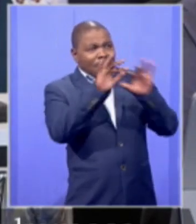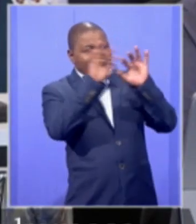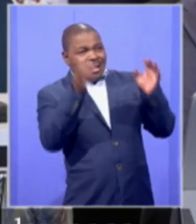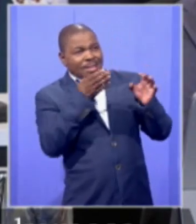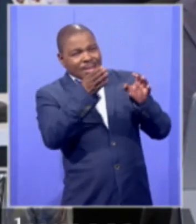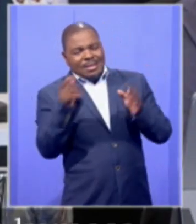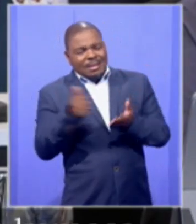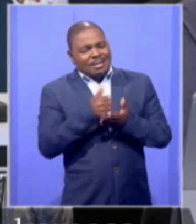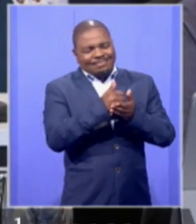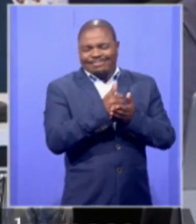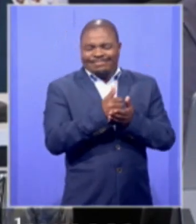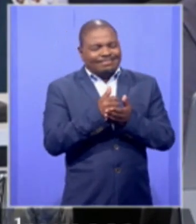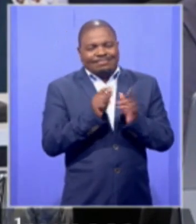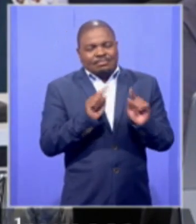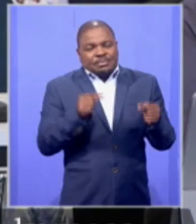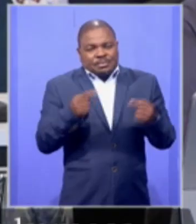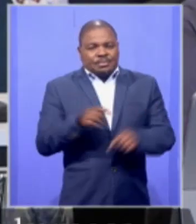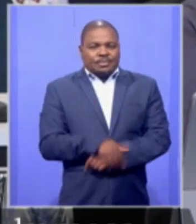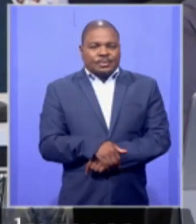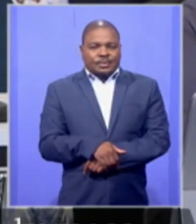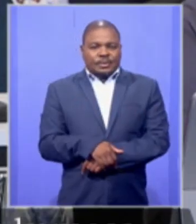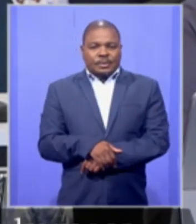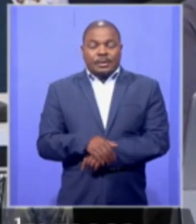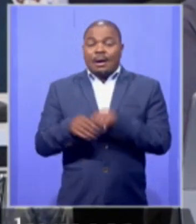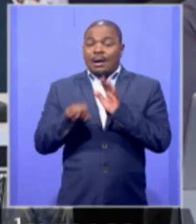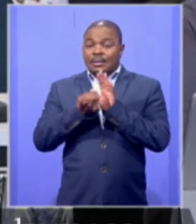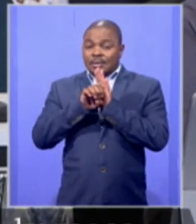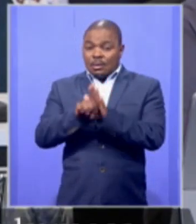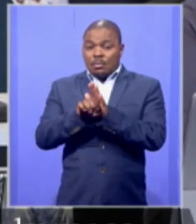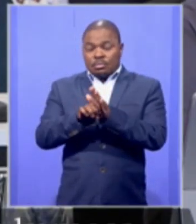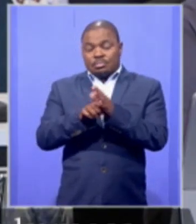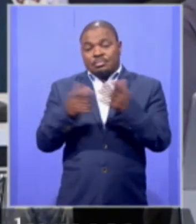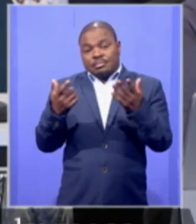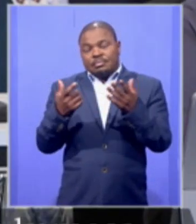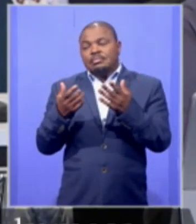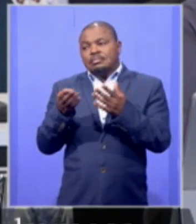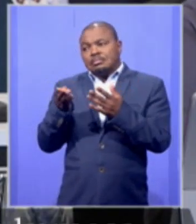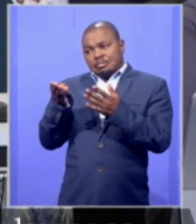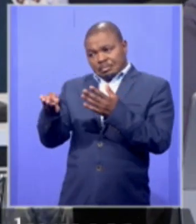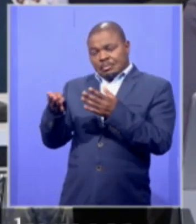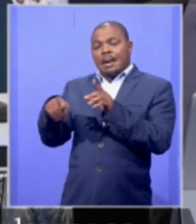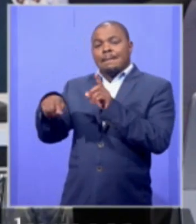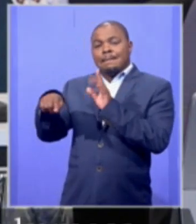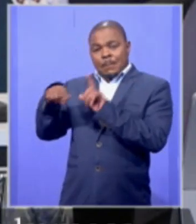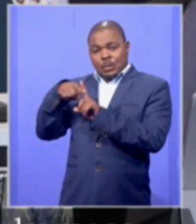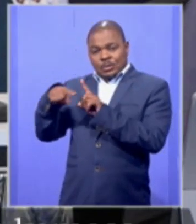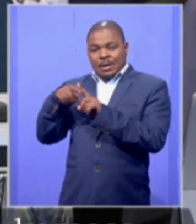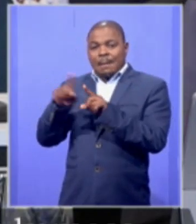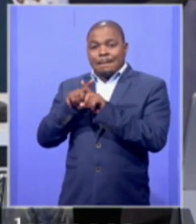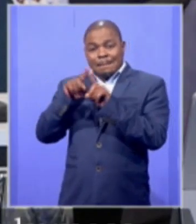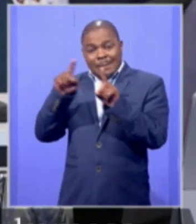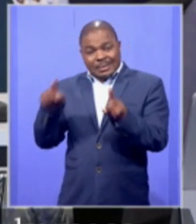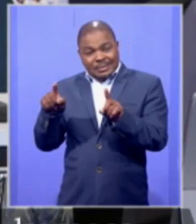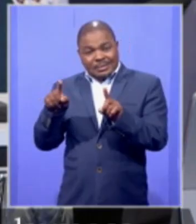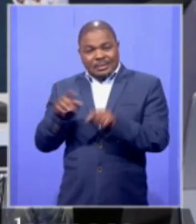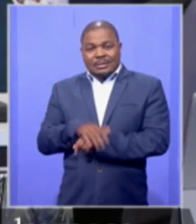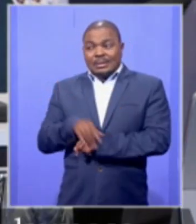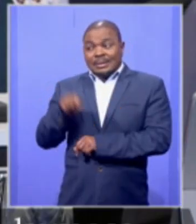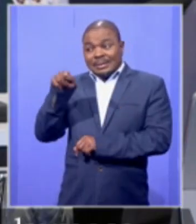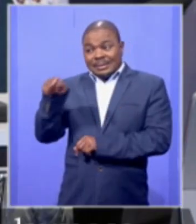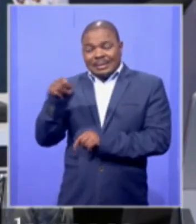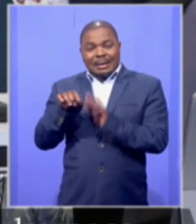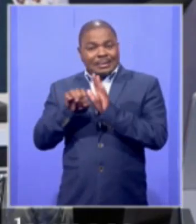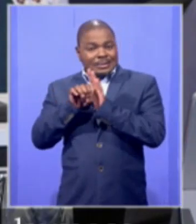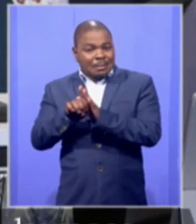level. A number of examples are positive, but the examples do not